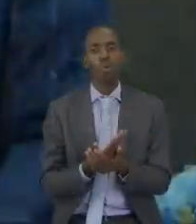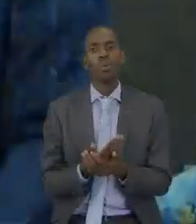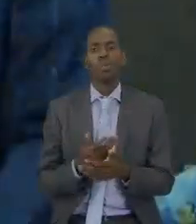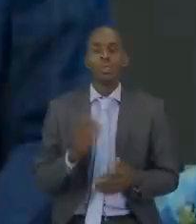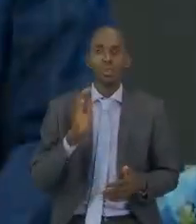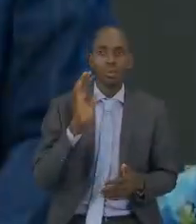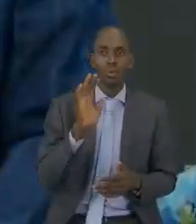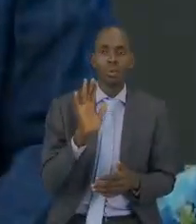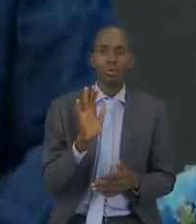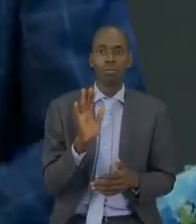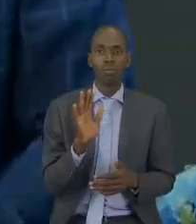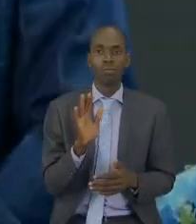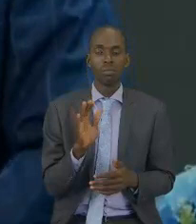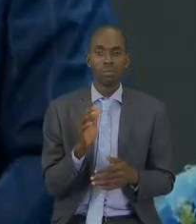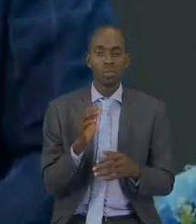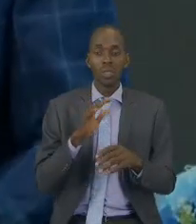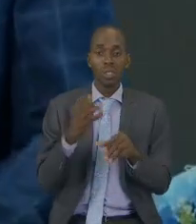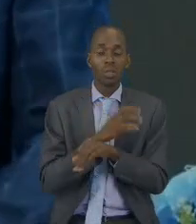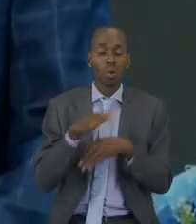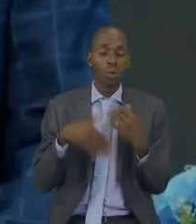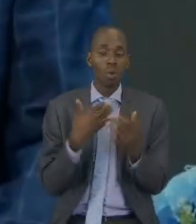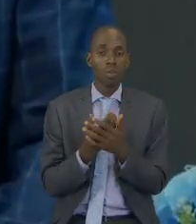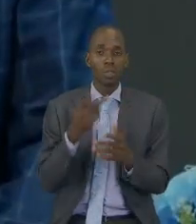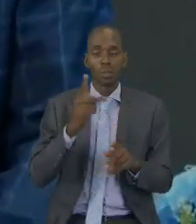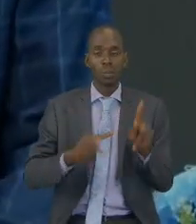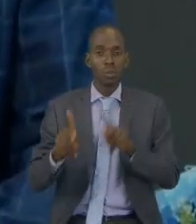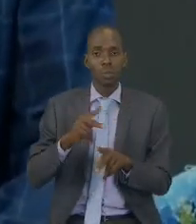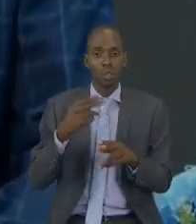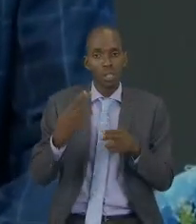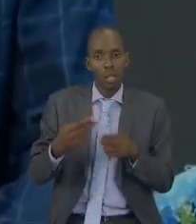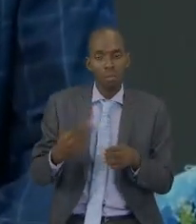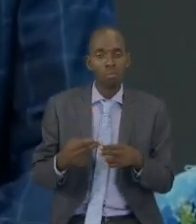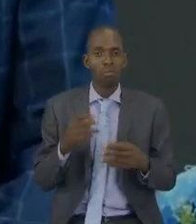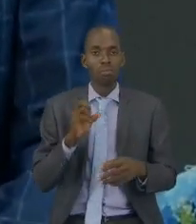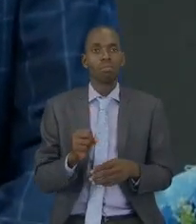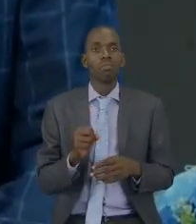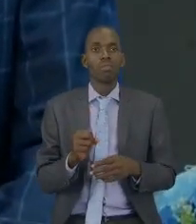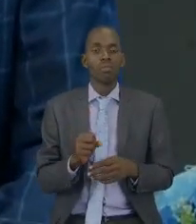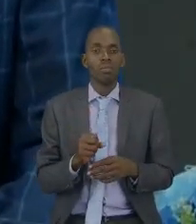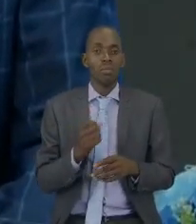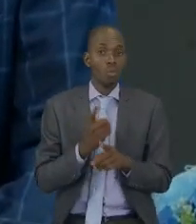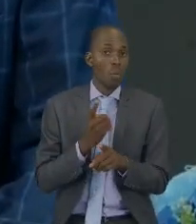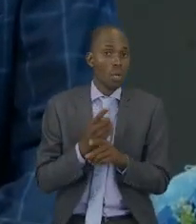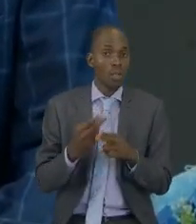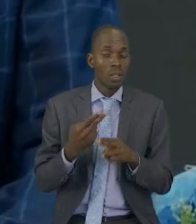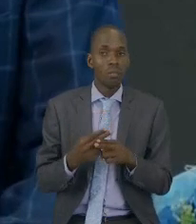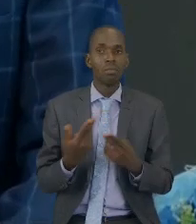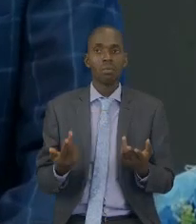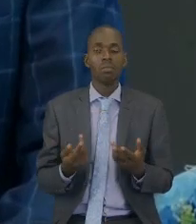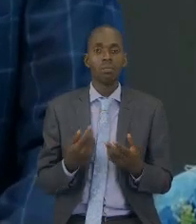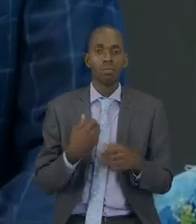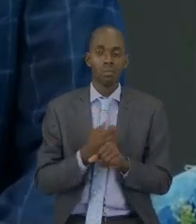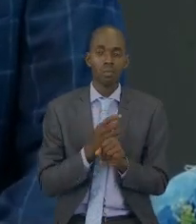their full name, as expected. Make sure you